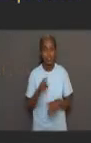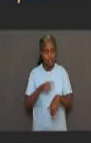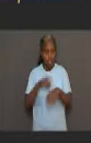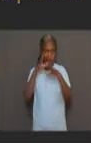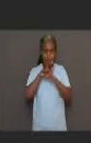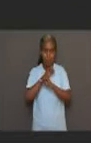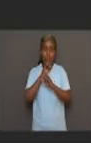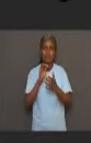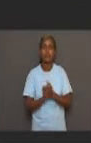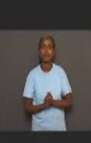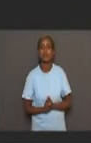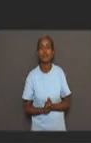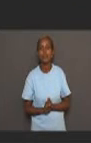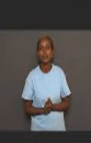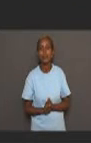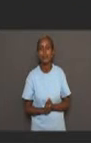Time's up.